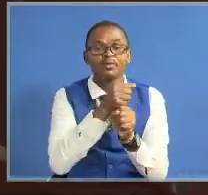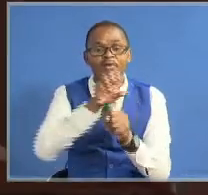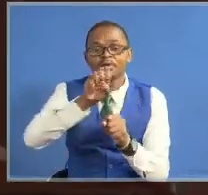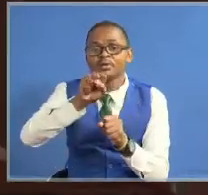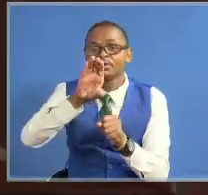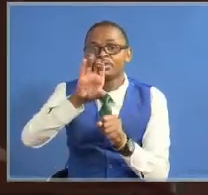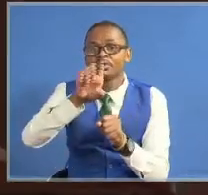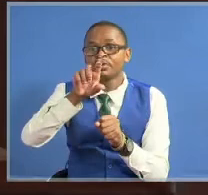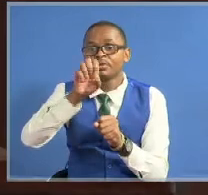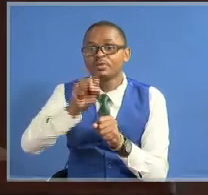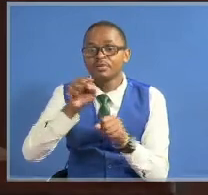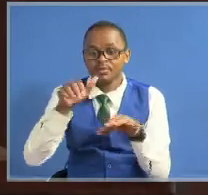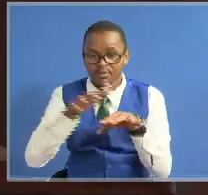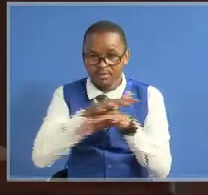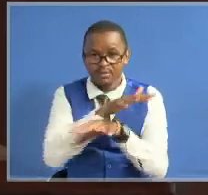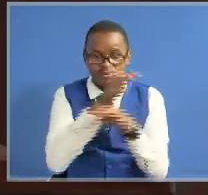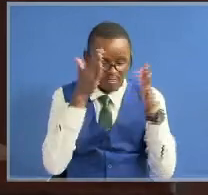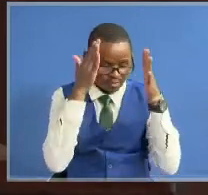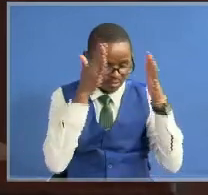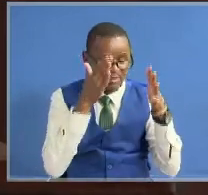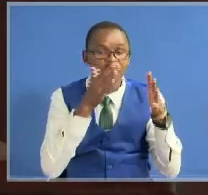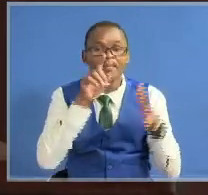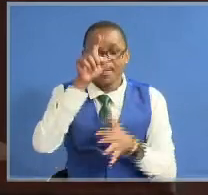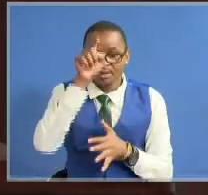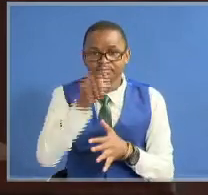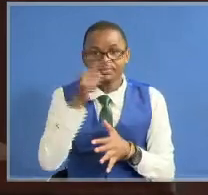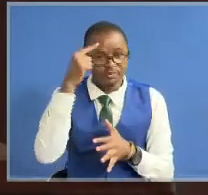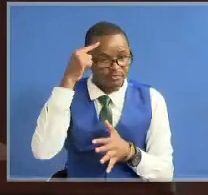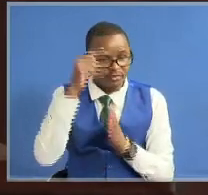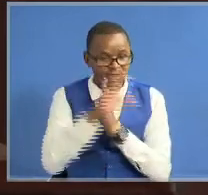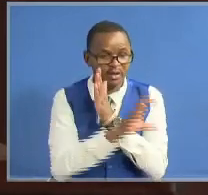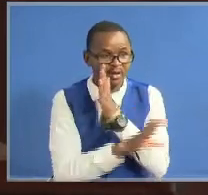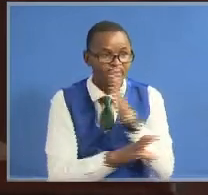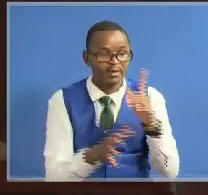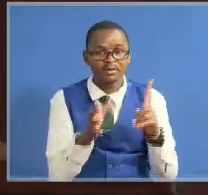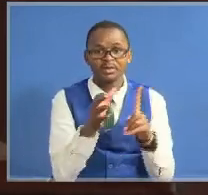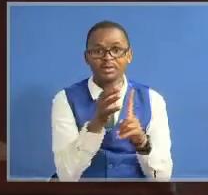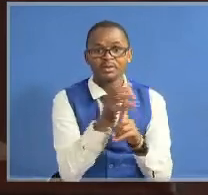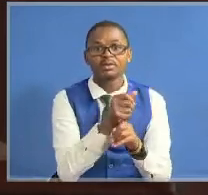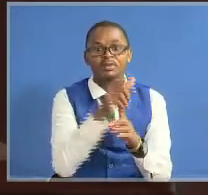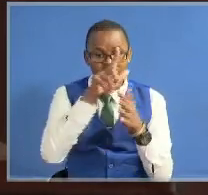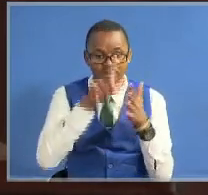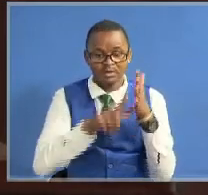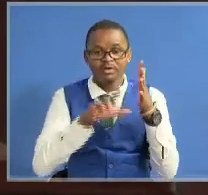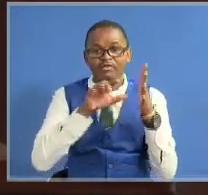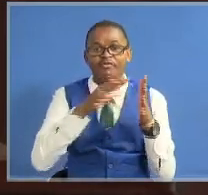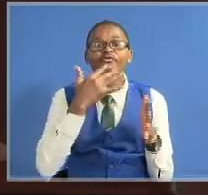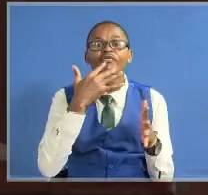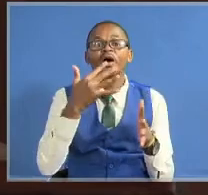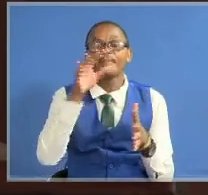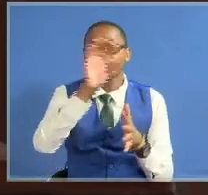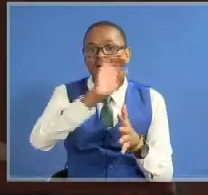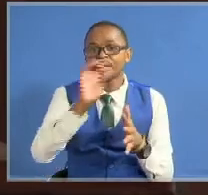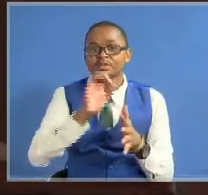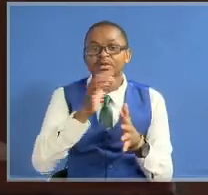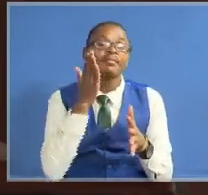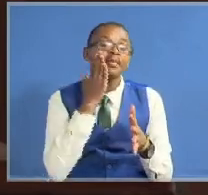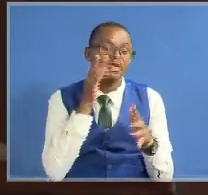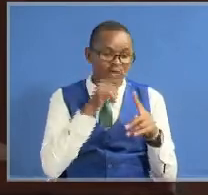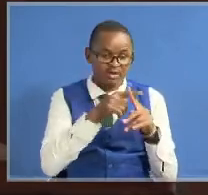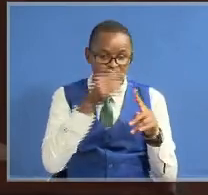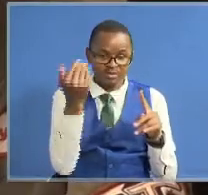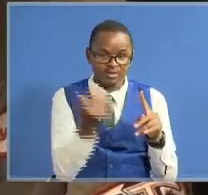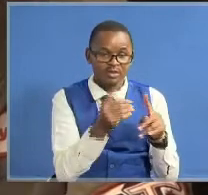scale-up for PMTCT coverage and intention is needed for the country to attain the less than 5% mother-child transmission rate